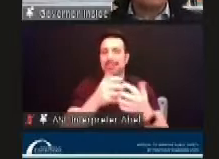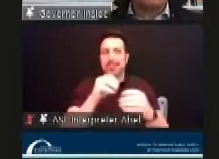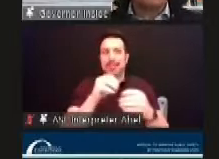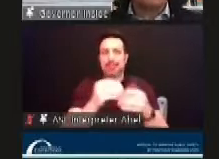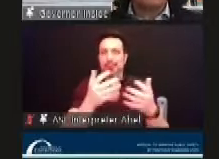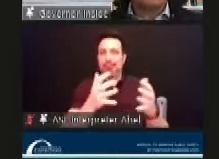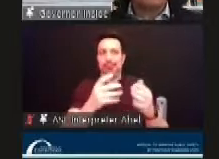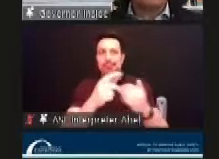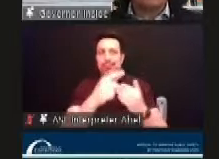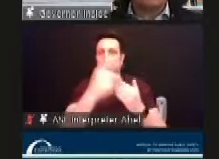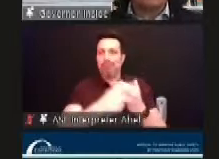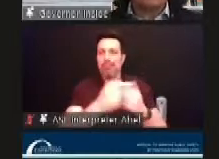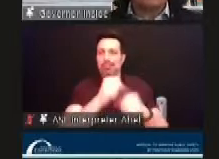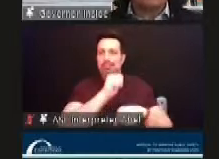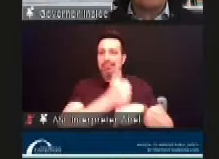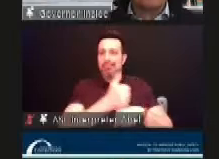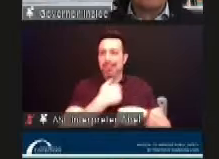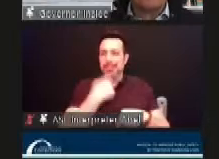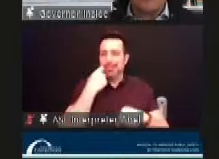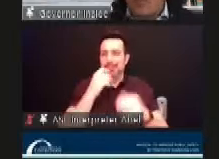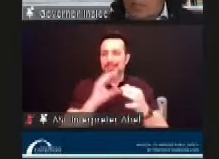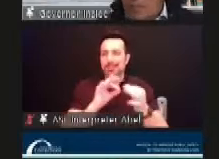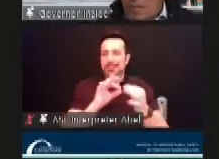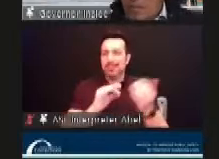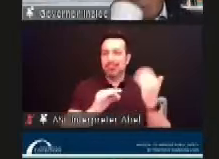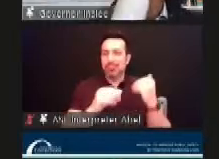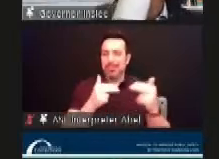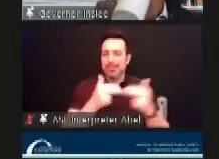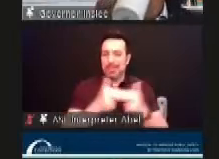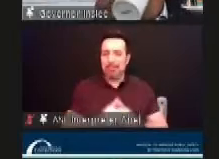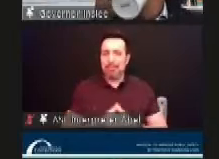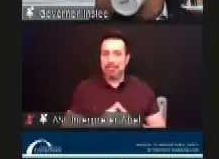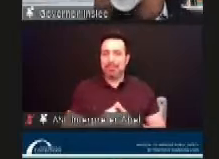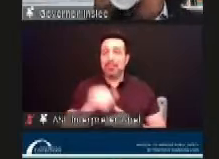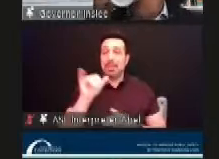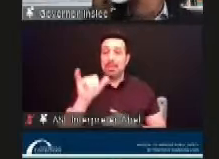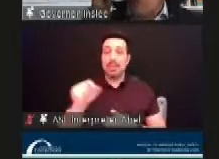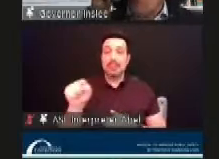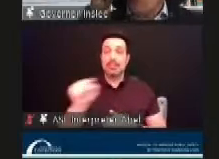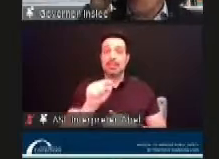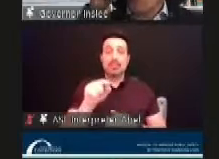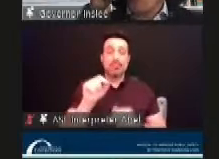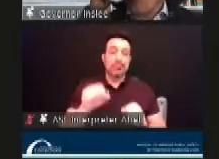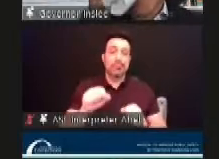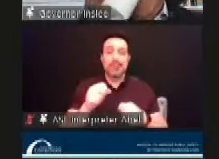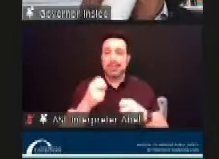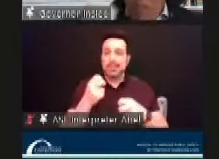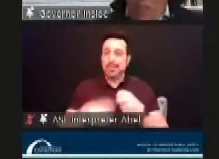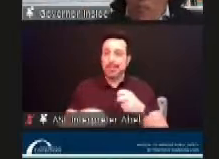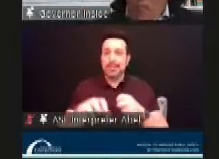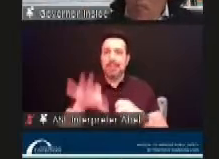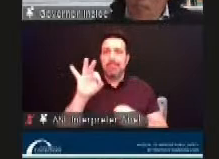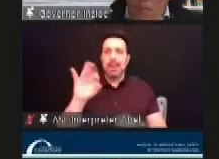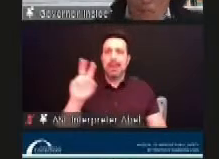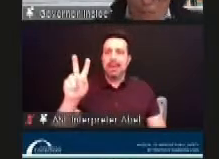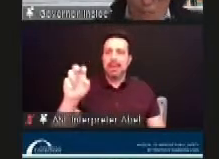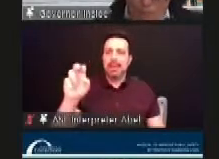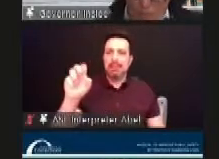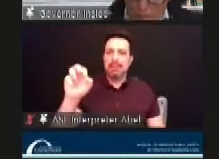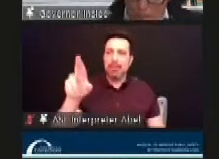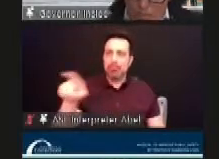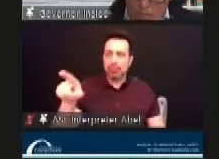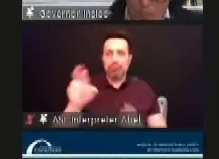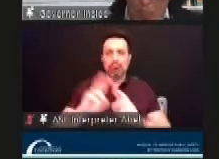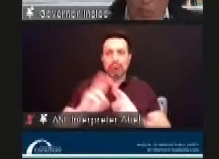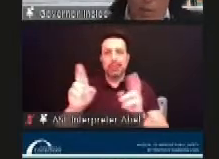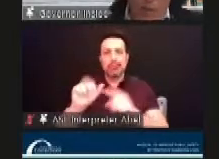existing programs that I talked about on the previous slide. For these individuals, it can be difficult to find vendors that are trained and comfortable